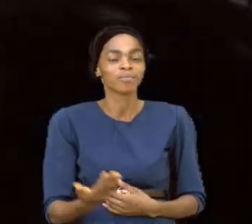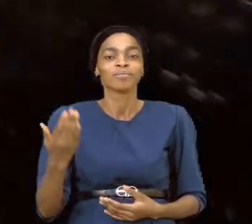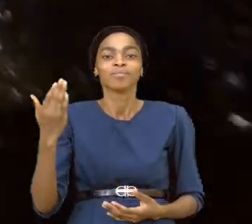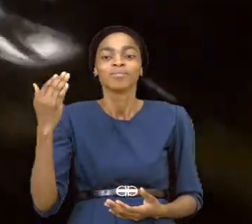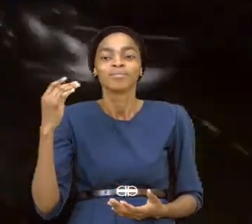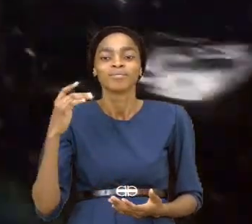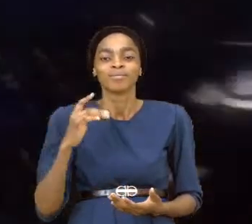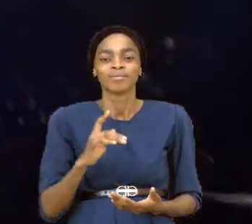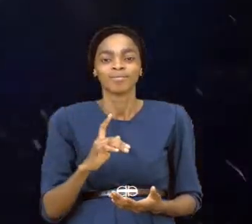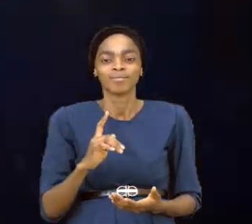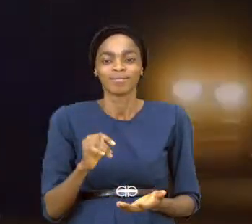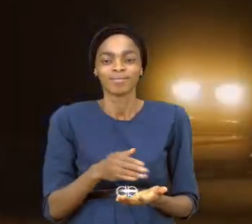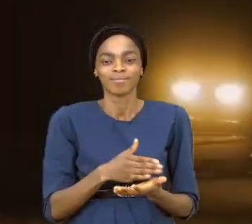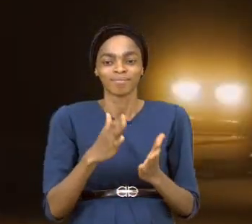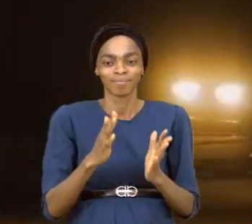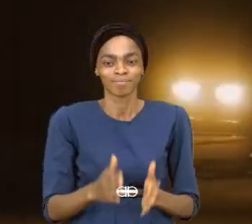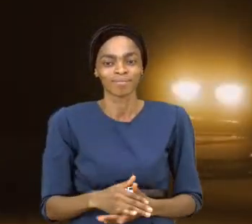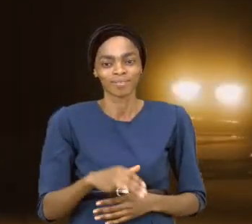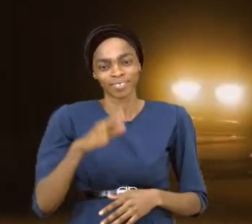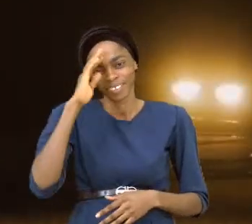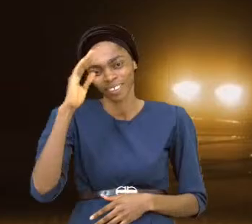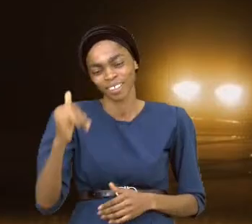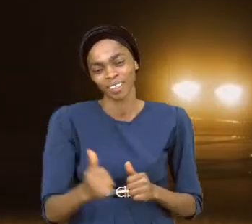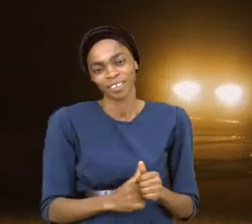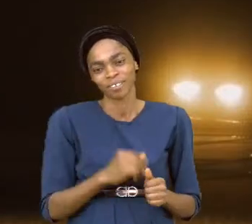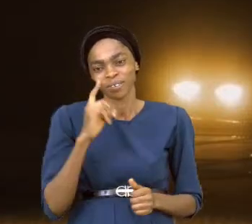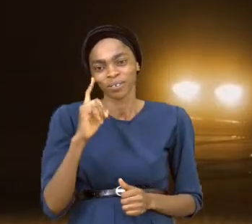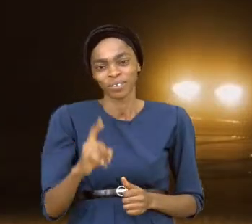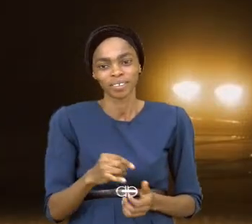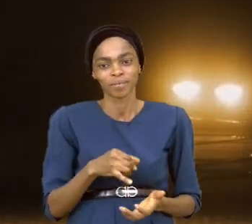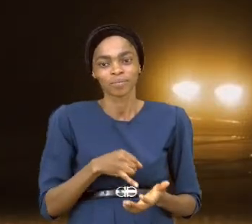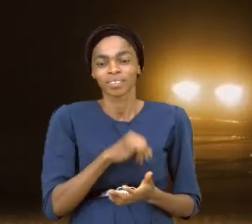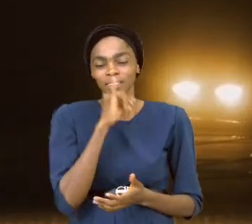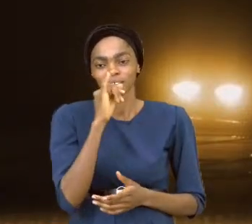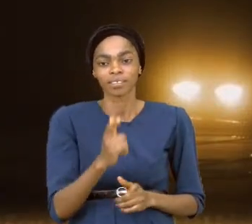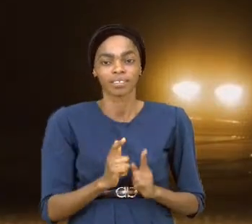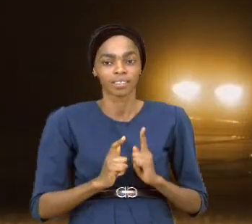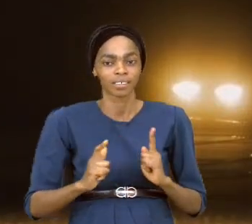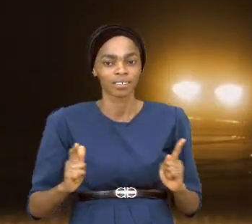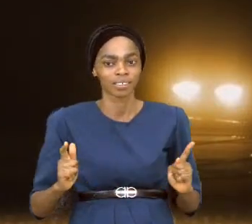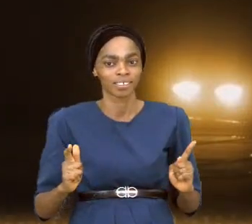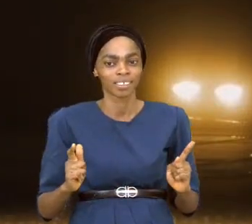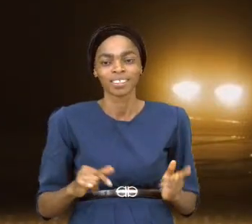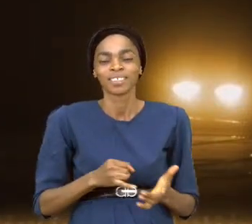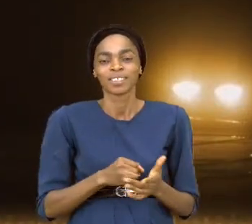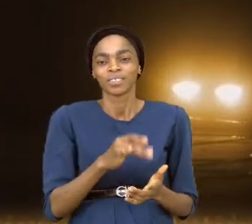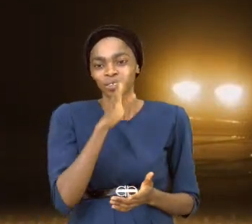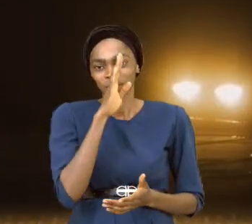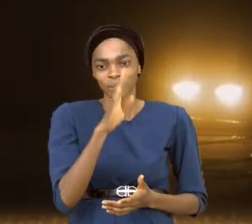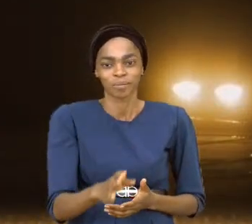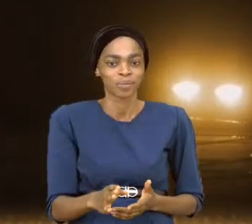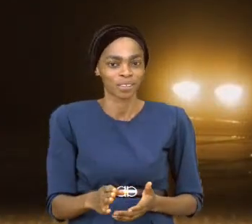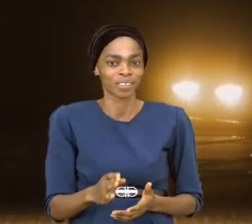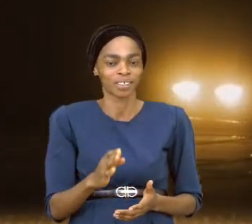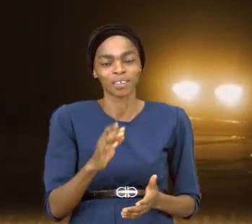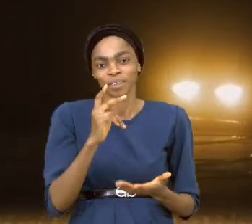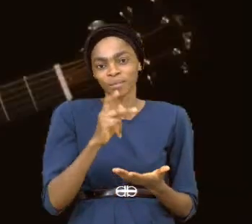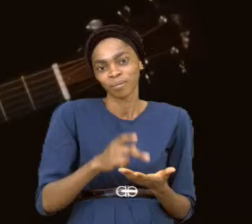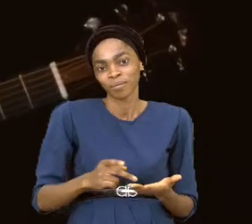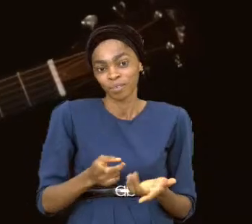Lord. Well, hey everyone, it is so great to be coming to lead worship